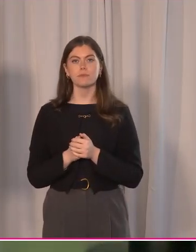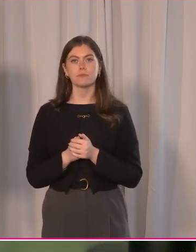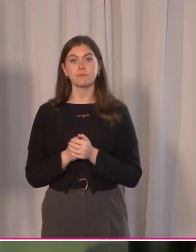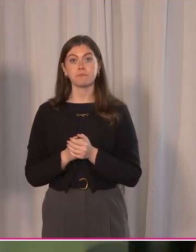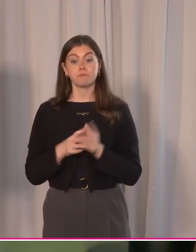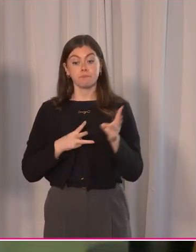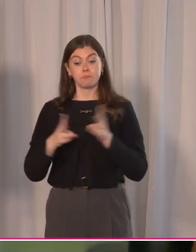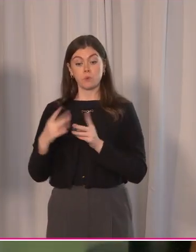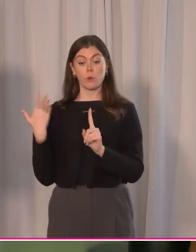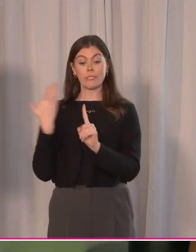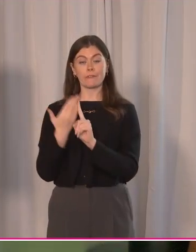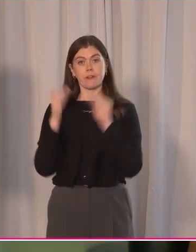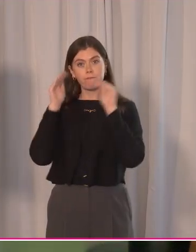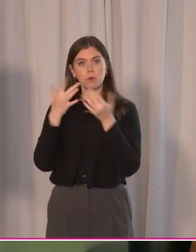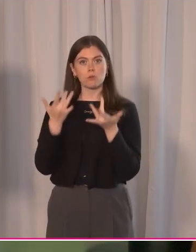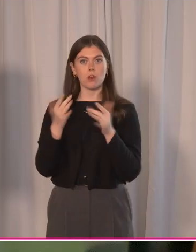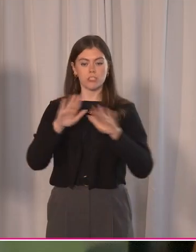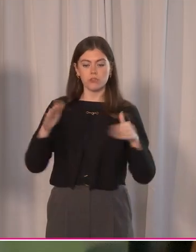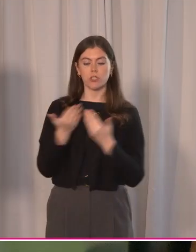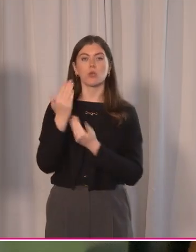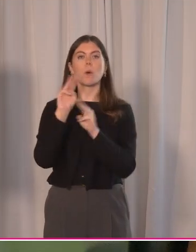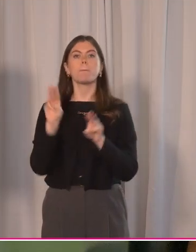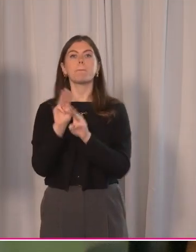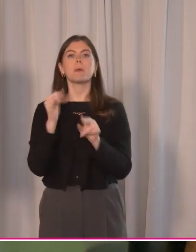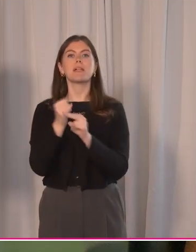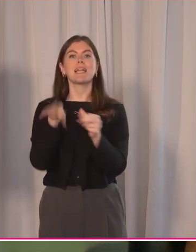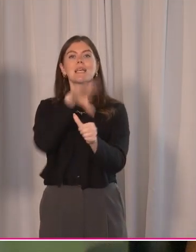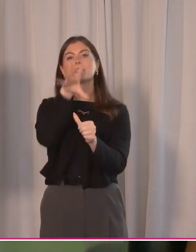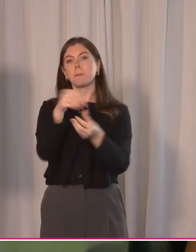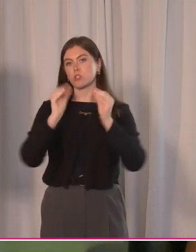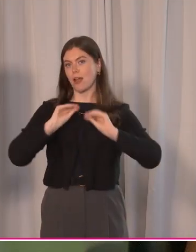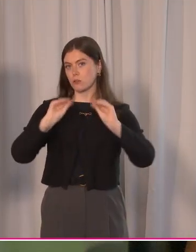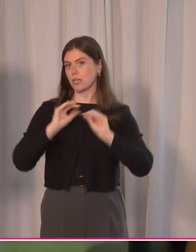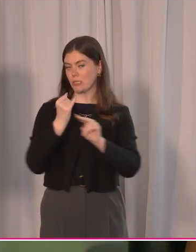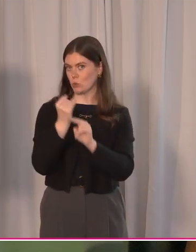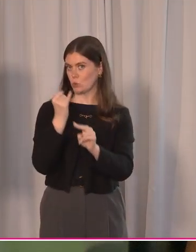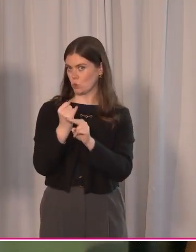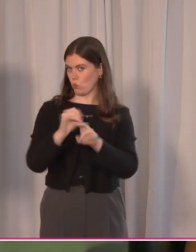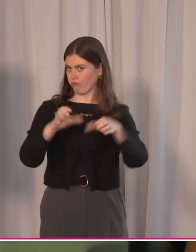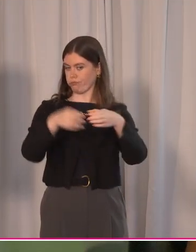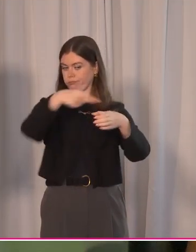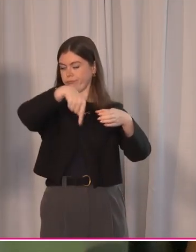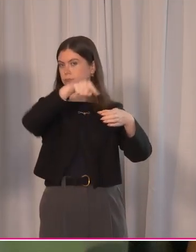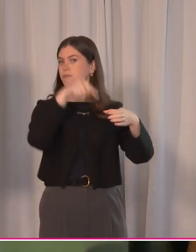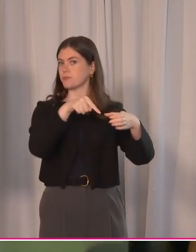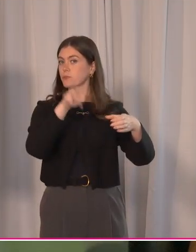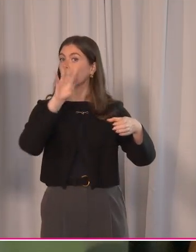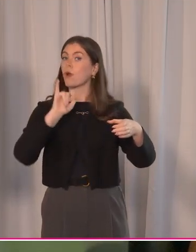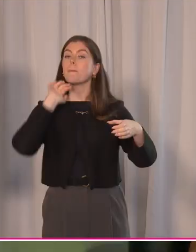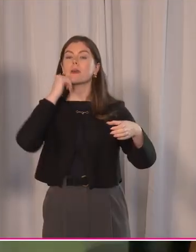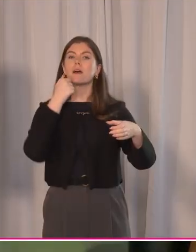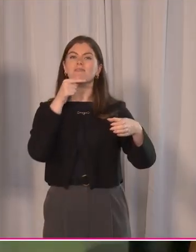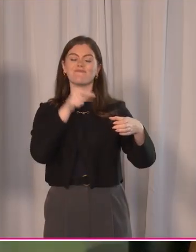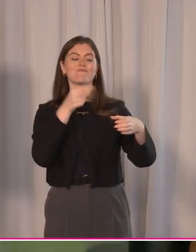we've done has focused on children and young people in a special education school setting. The reason being that they